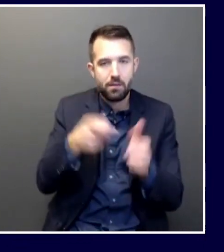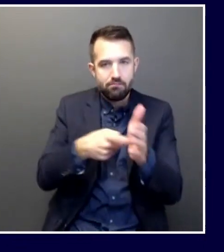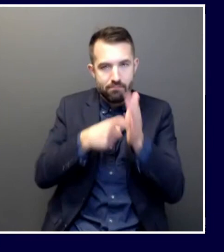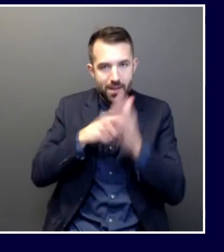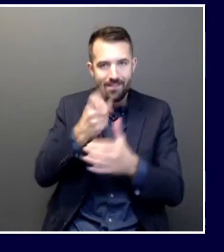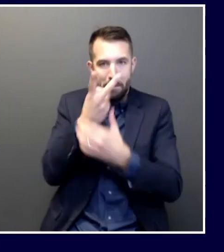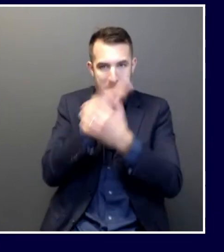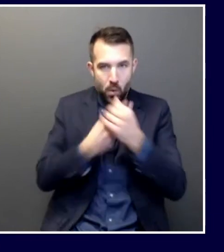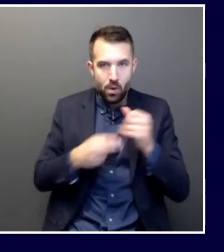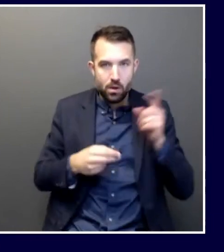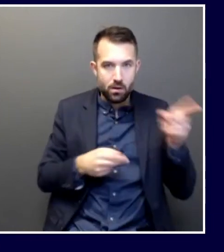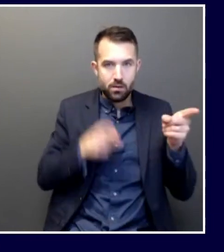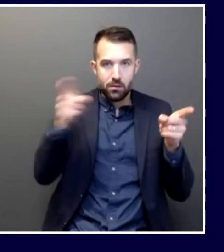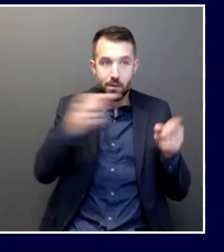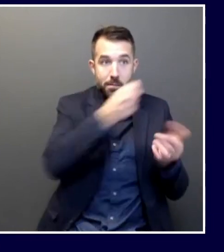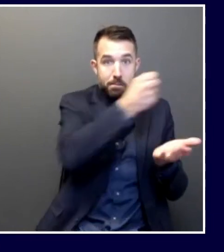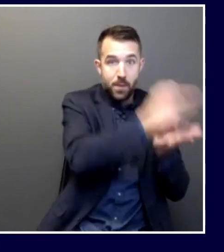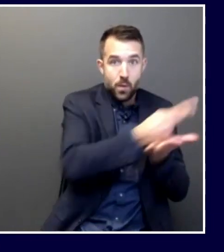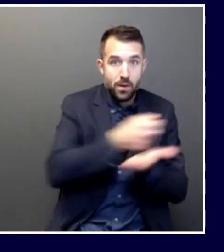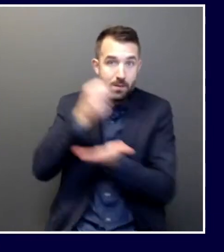that the vaccine is